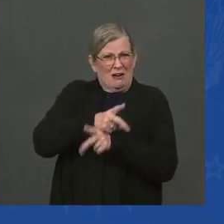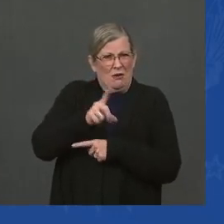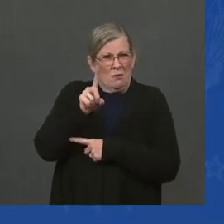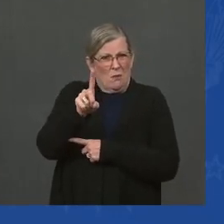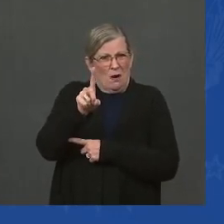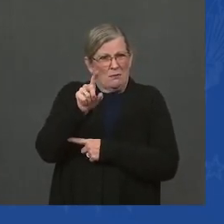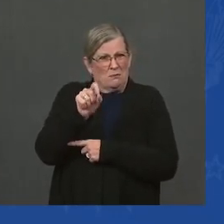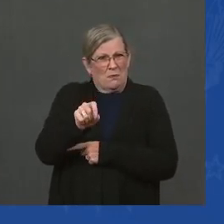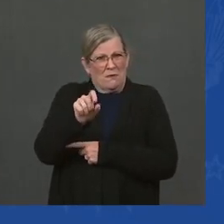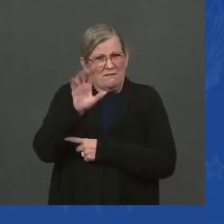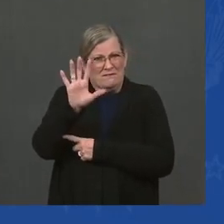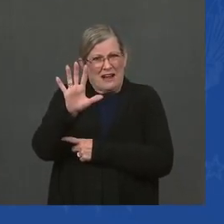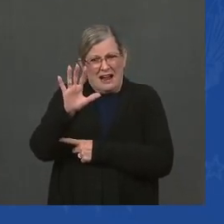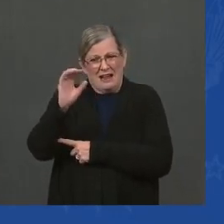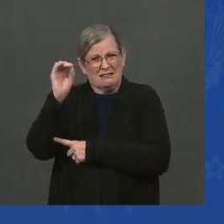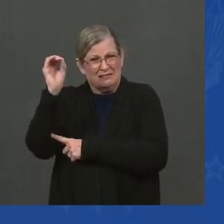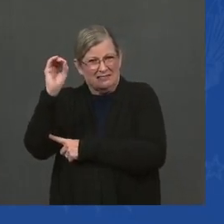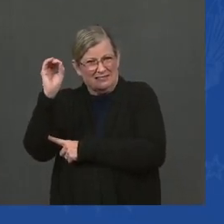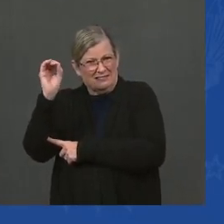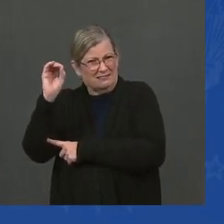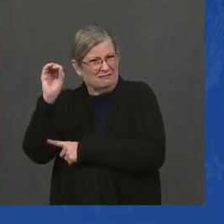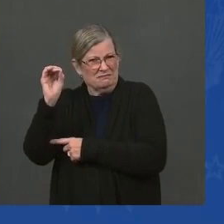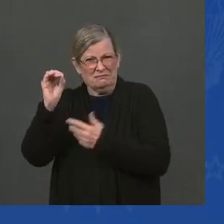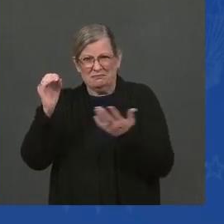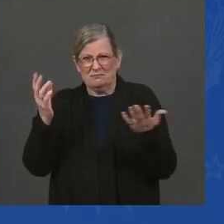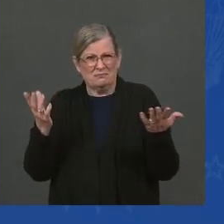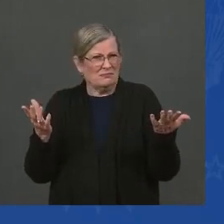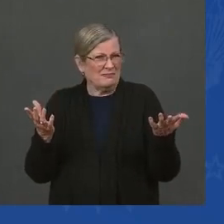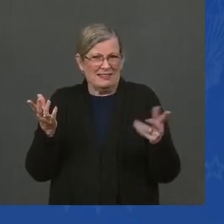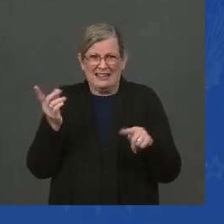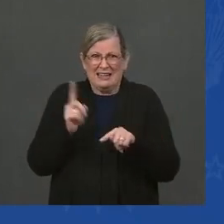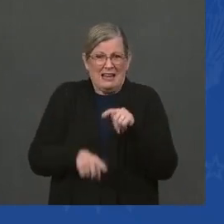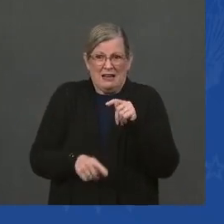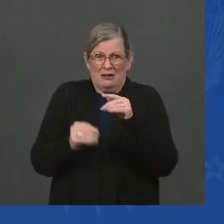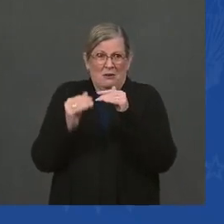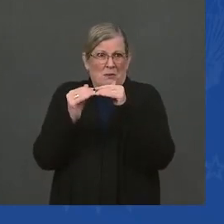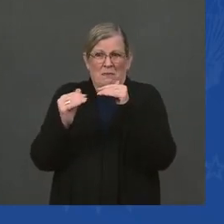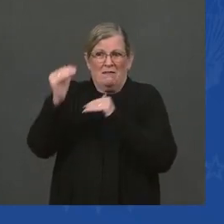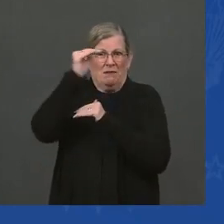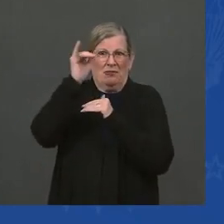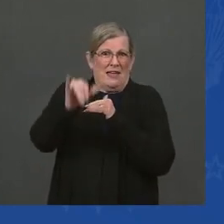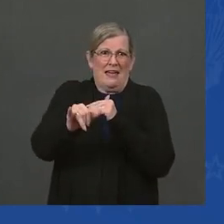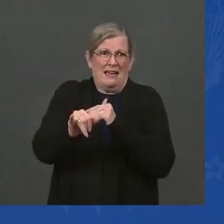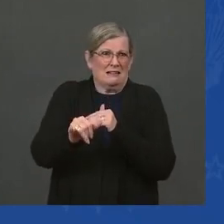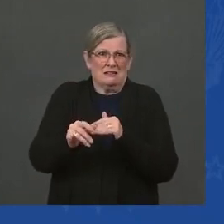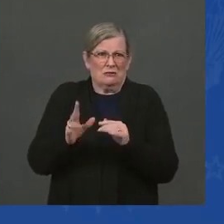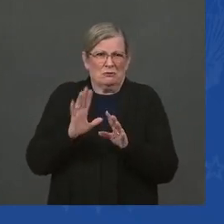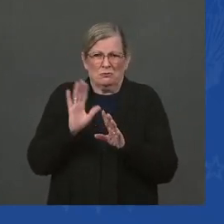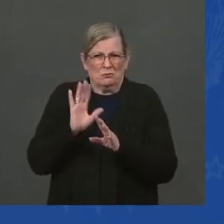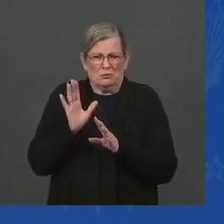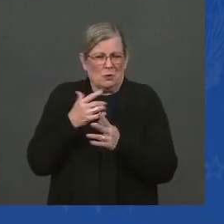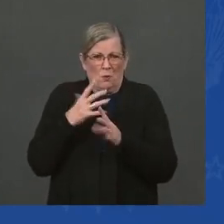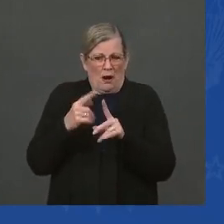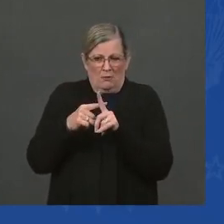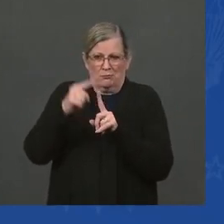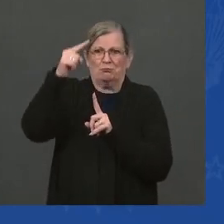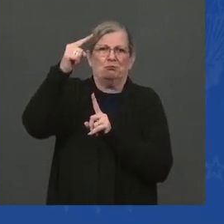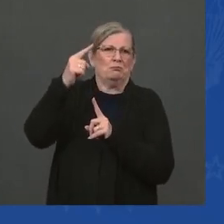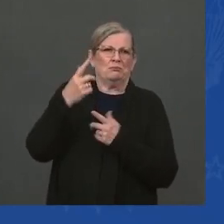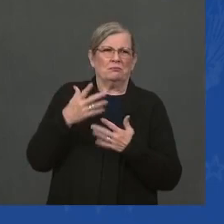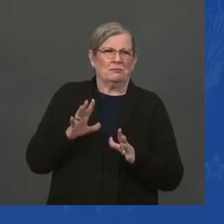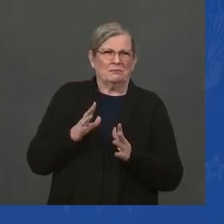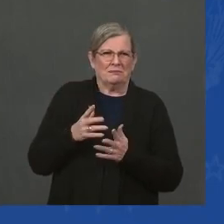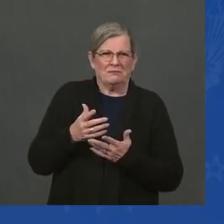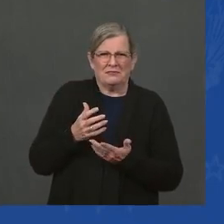there's a, how can I say it? I guess maybe the best way to say it to you, Scott, is what I feel